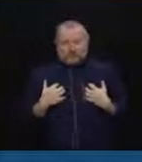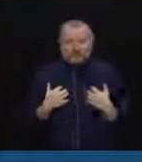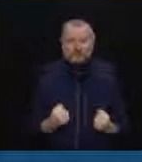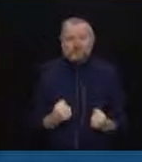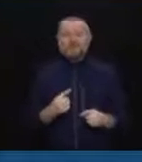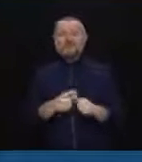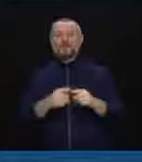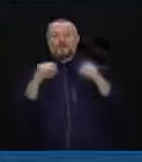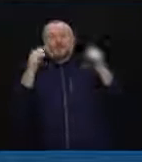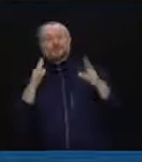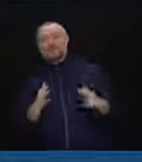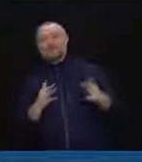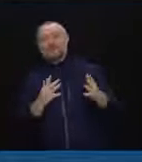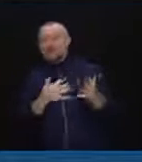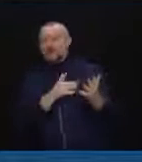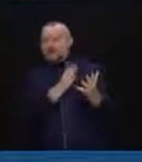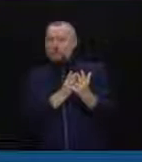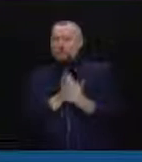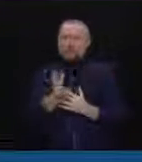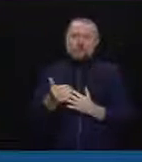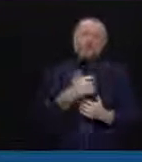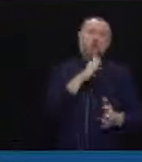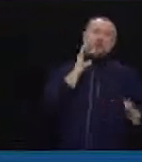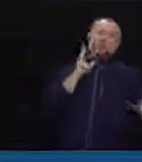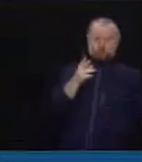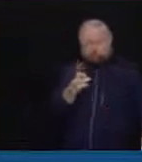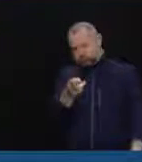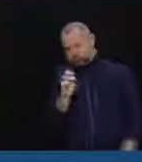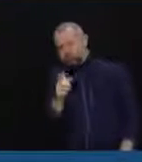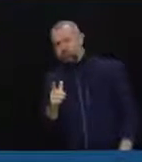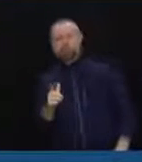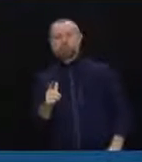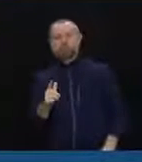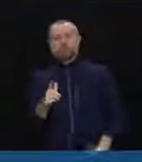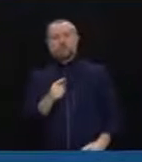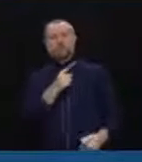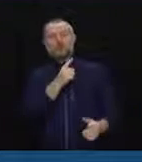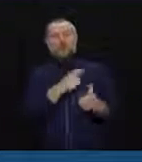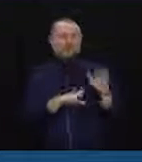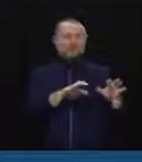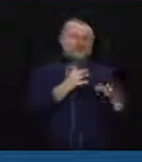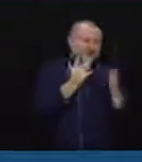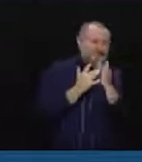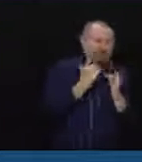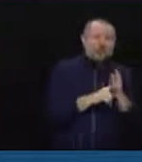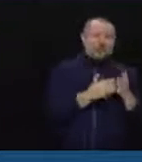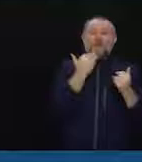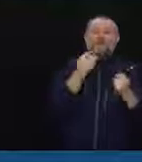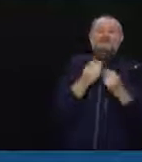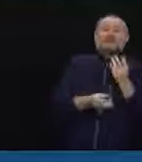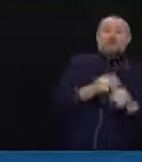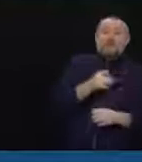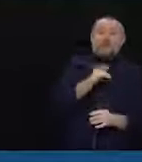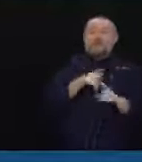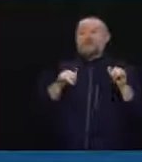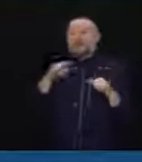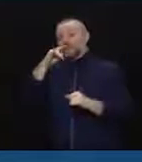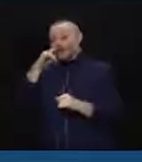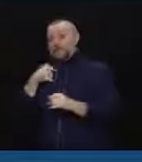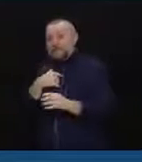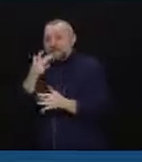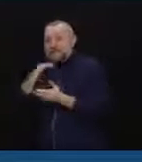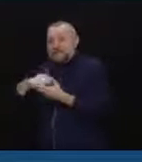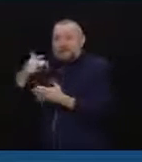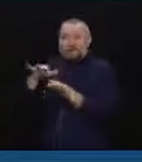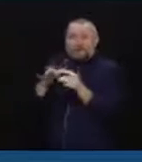back to do the very best they could while their own kids are being learning at home on the kitchen table and they're trying to teach a classroom.